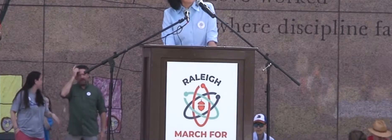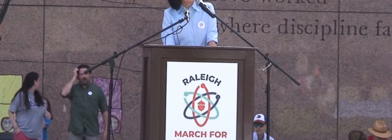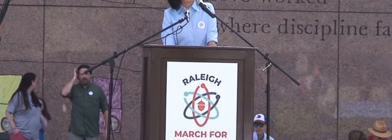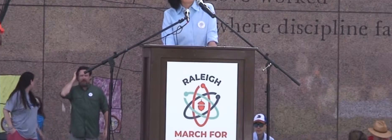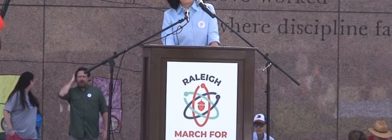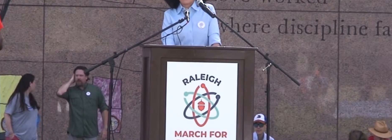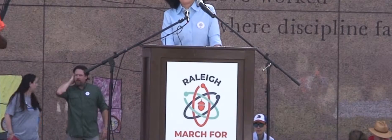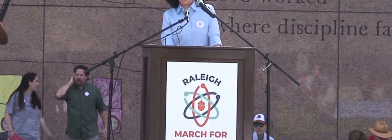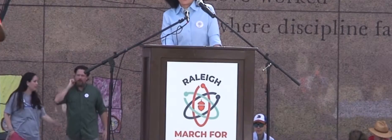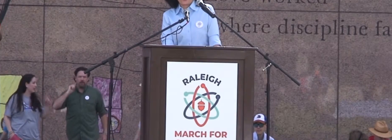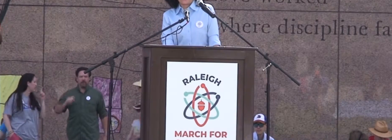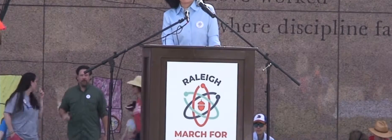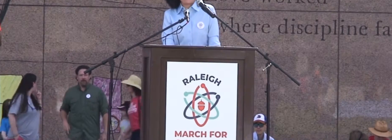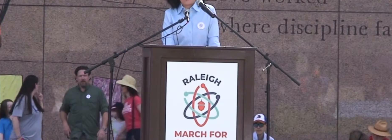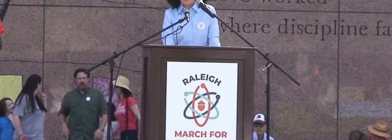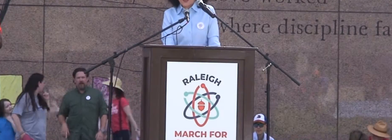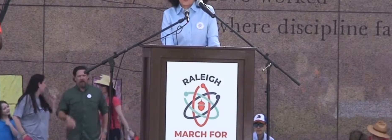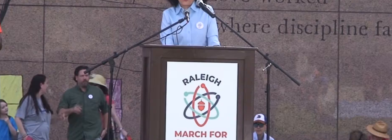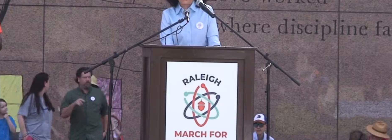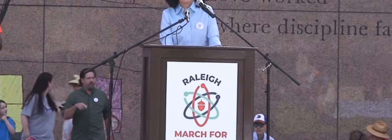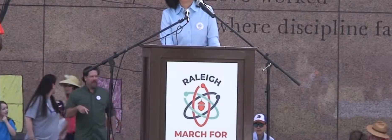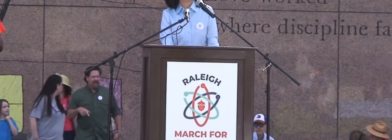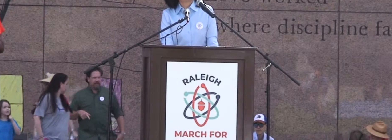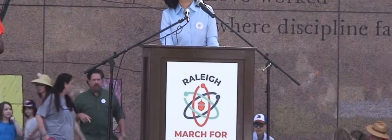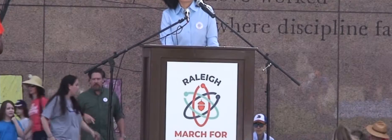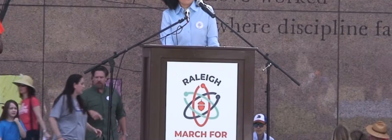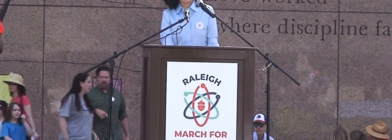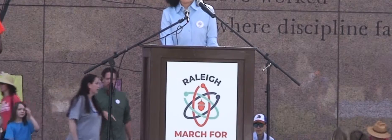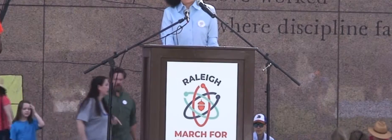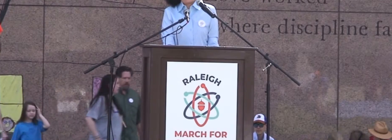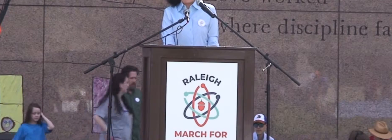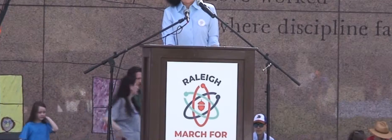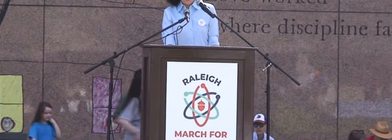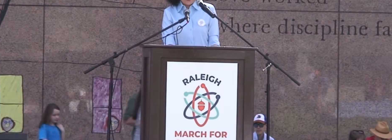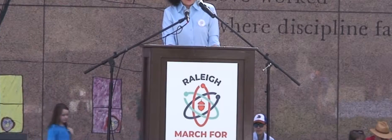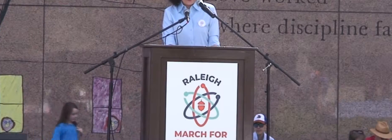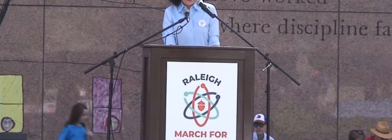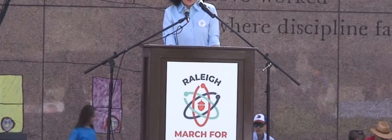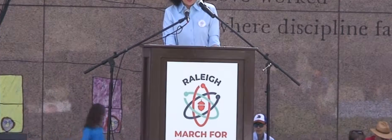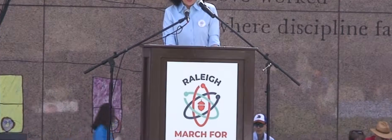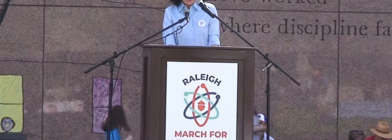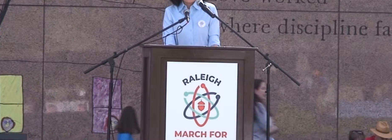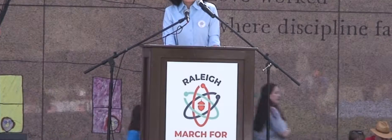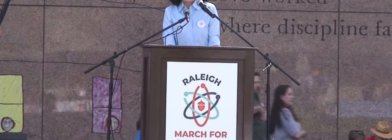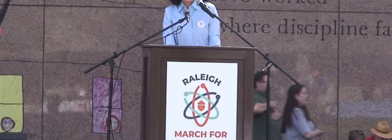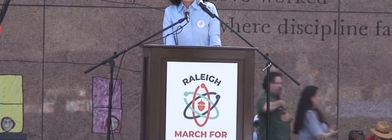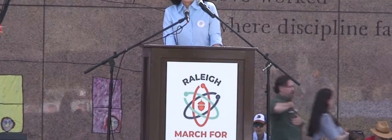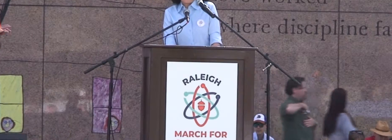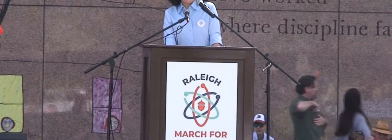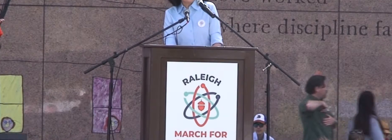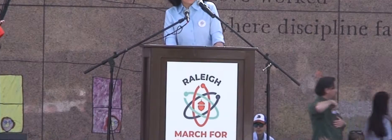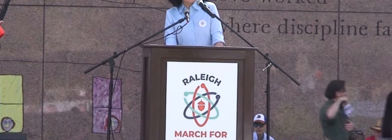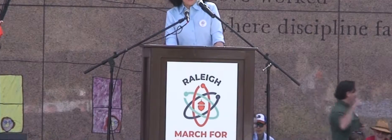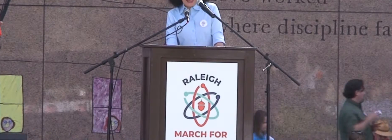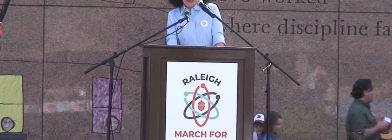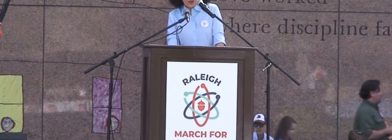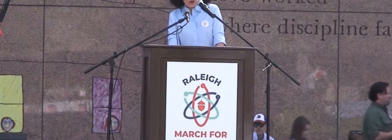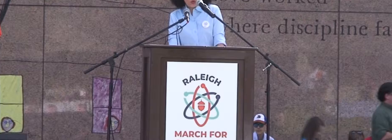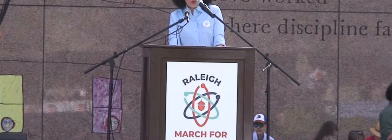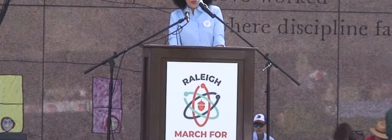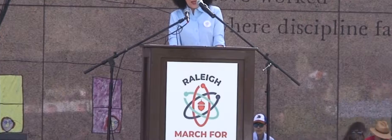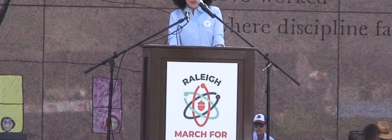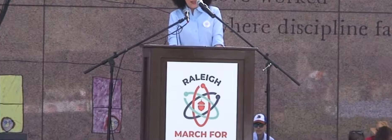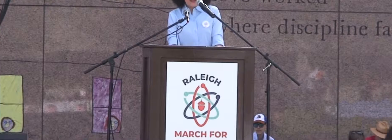moment for my decision to get into public service. And as you know